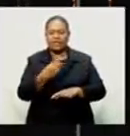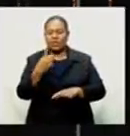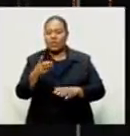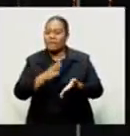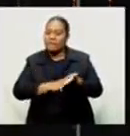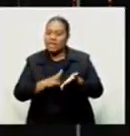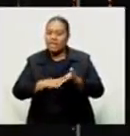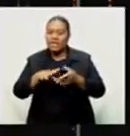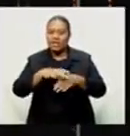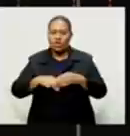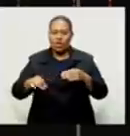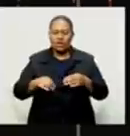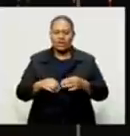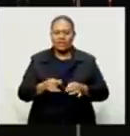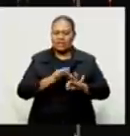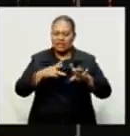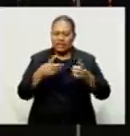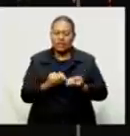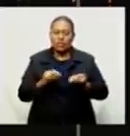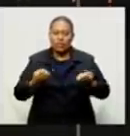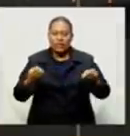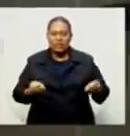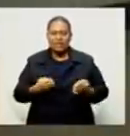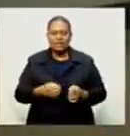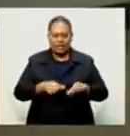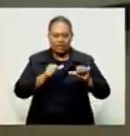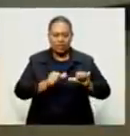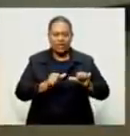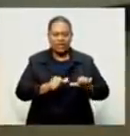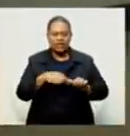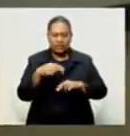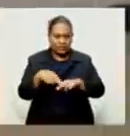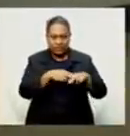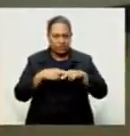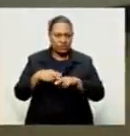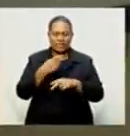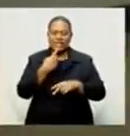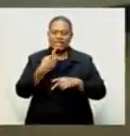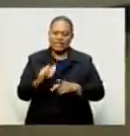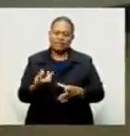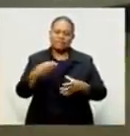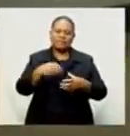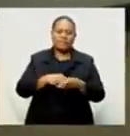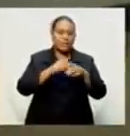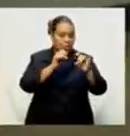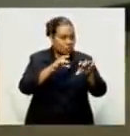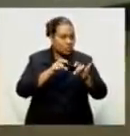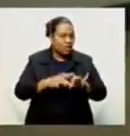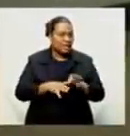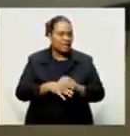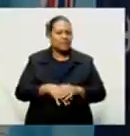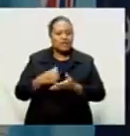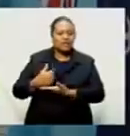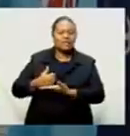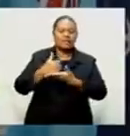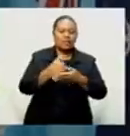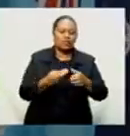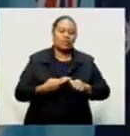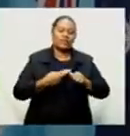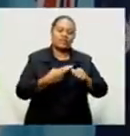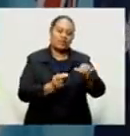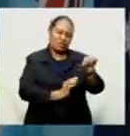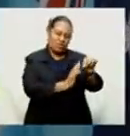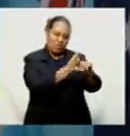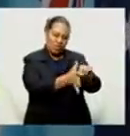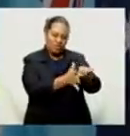of personal protective equipment to Fiji. High Commissioner to Fiji, John Feeks, says this is part of the Australian bilateral support in response to